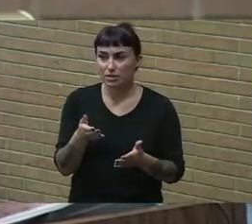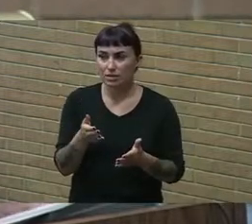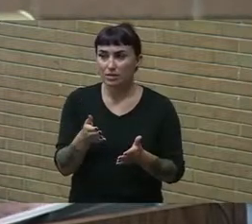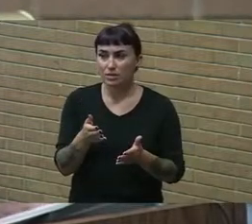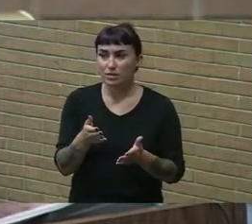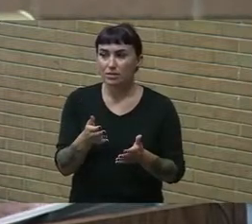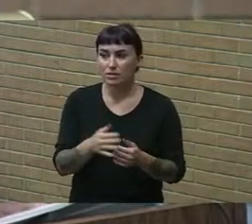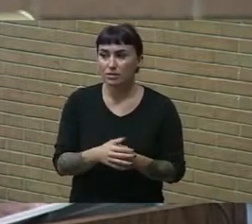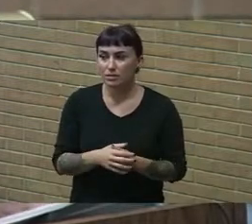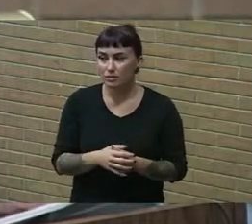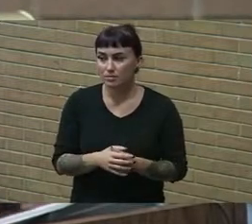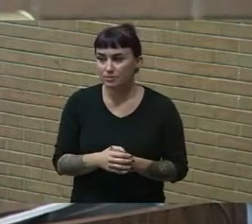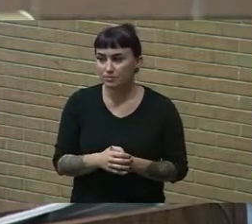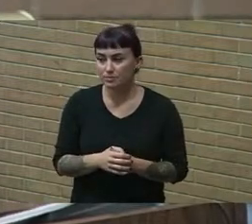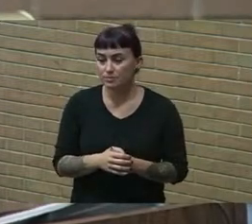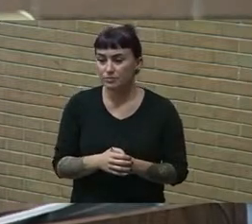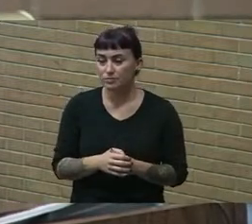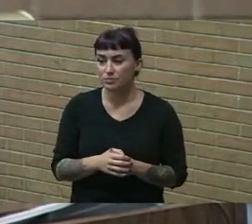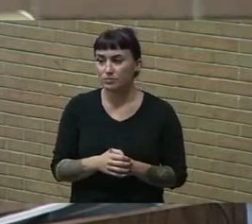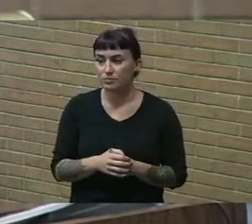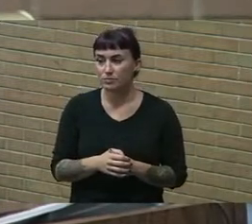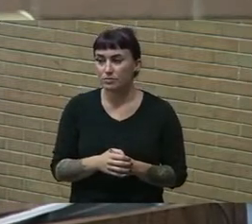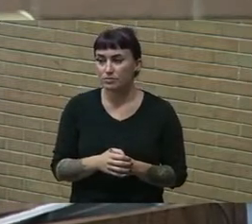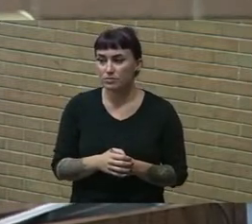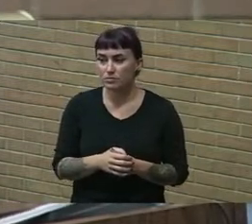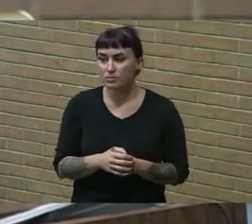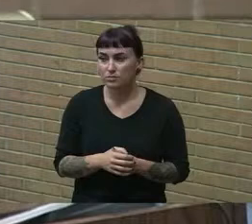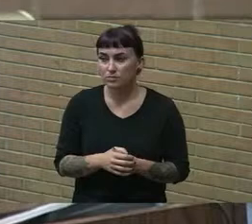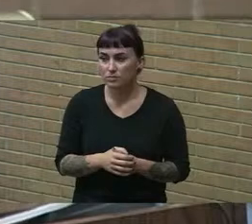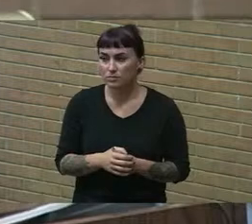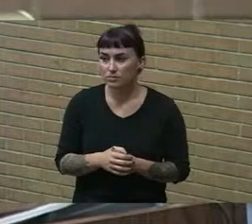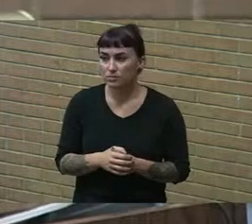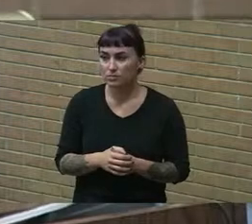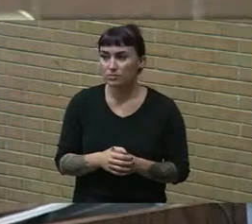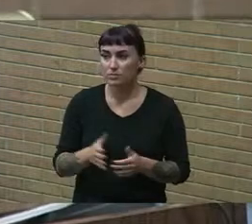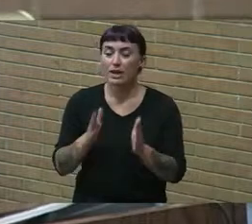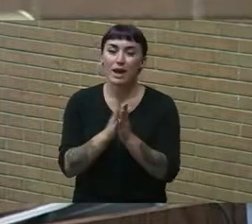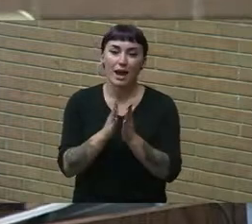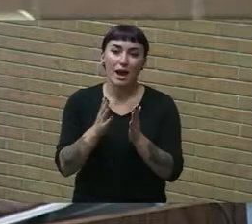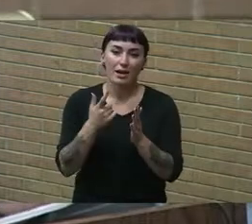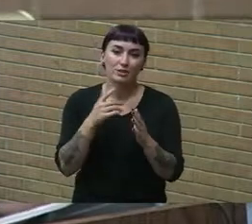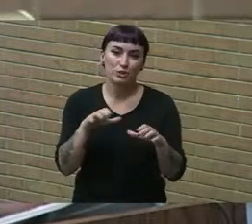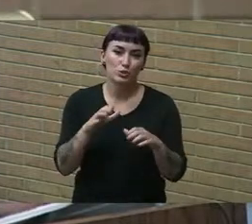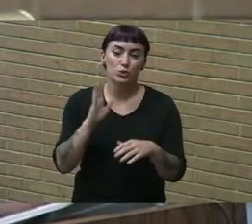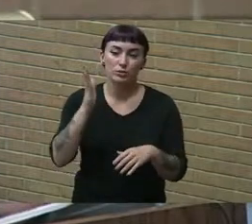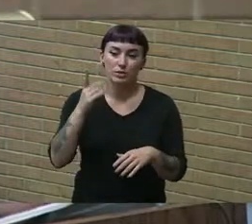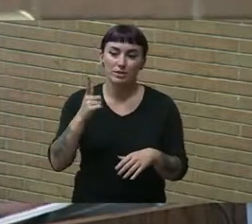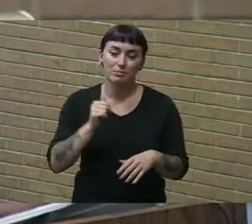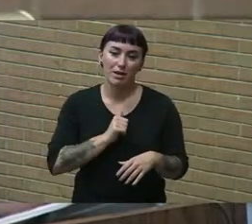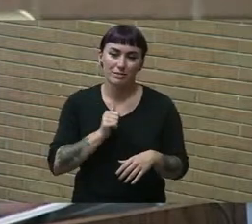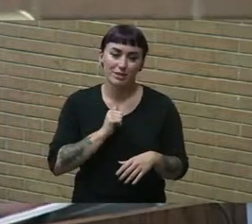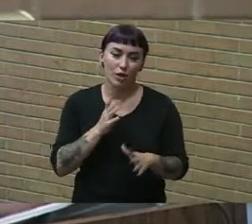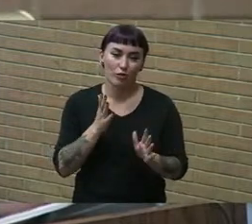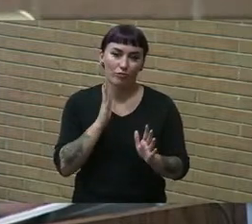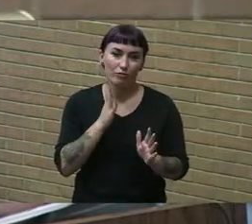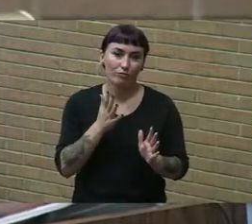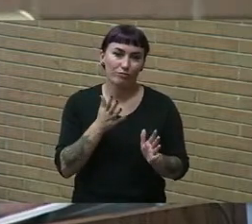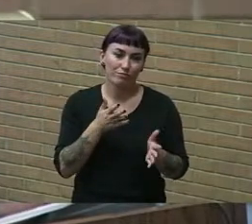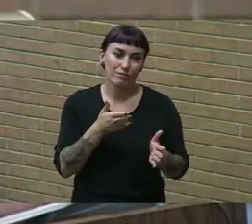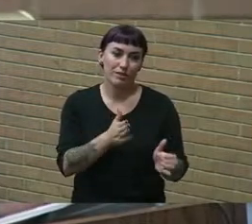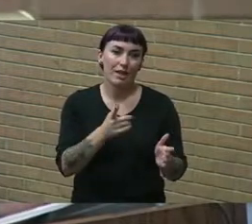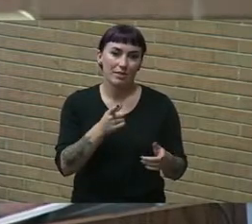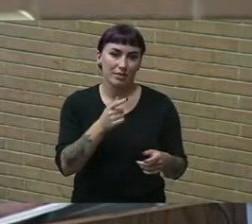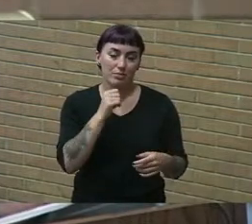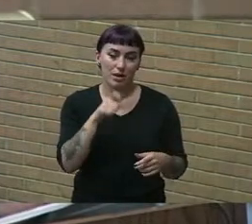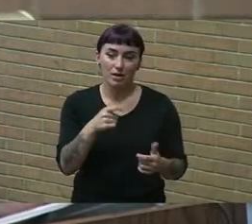the indulgence and to do the presentation on my own and spare them the